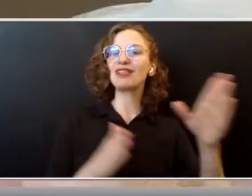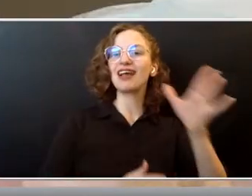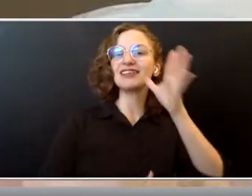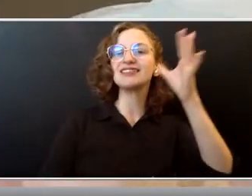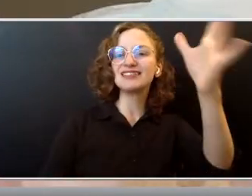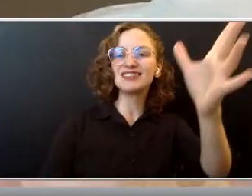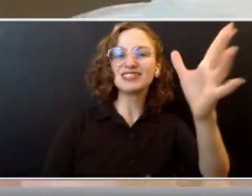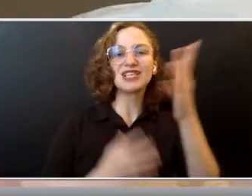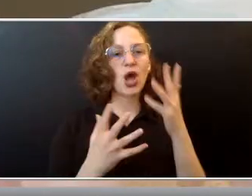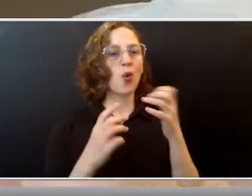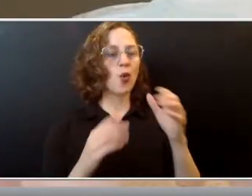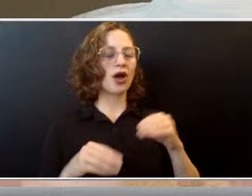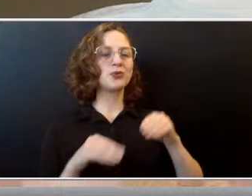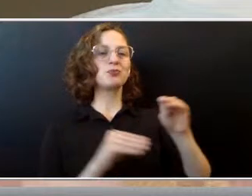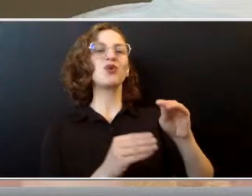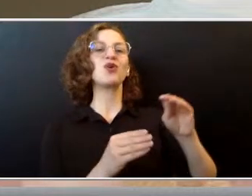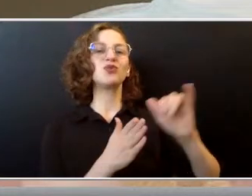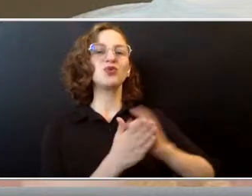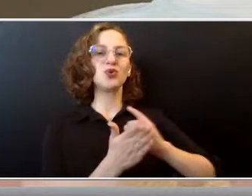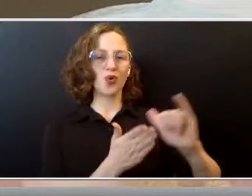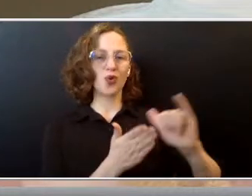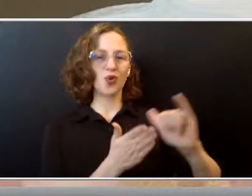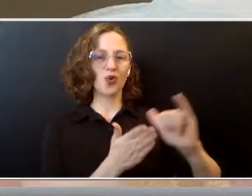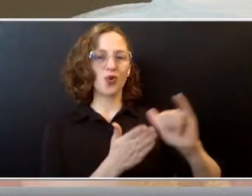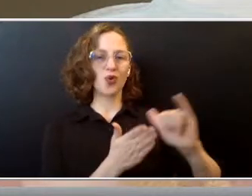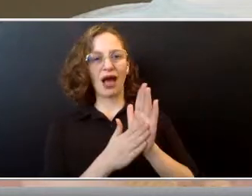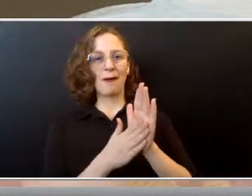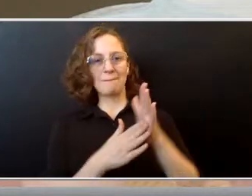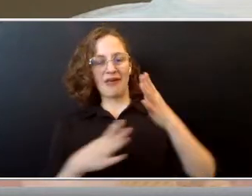York and be a fashion designer.